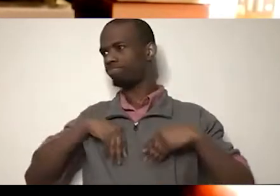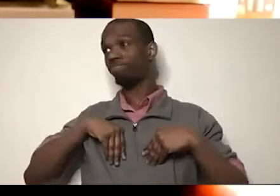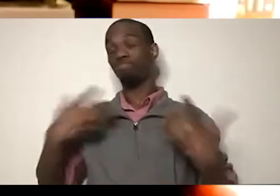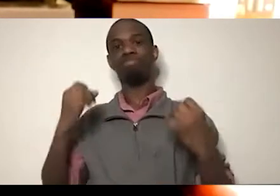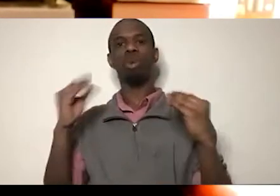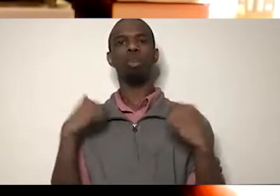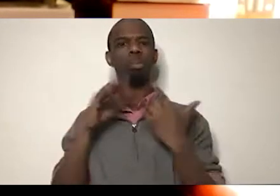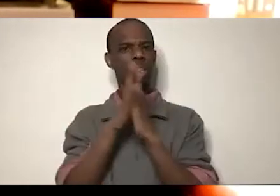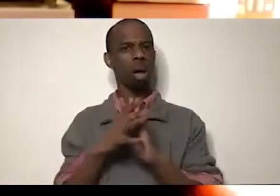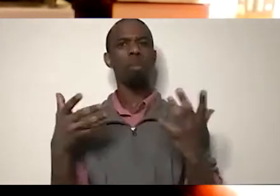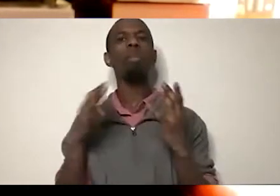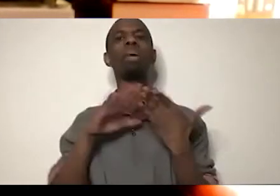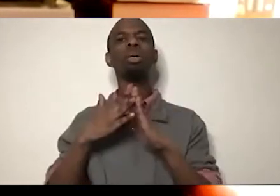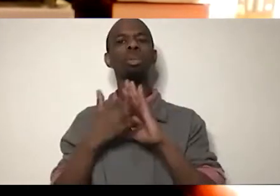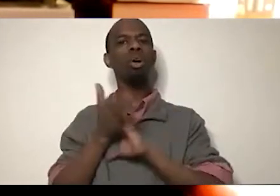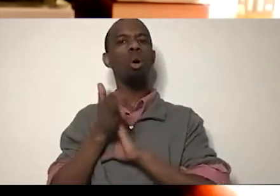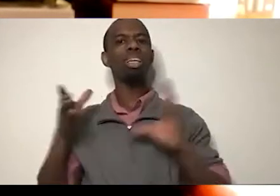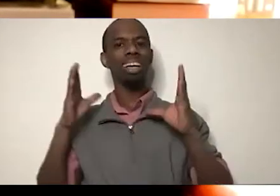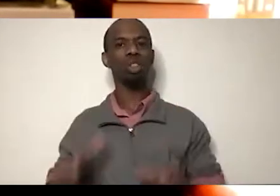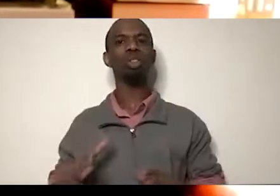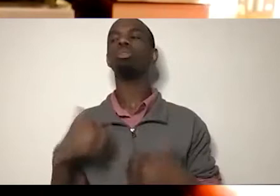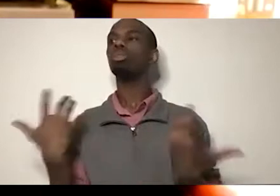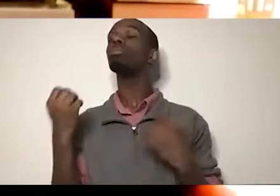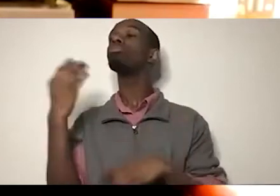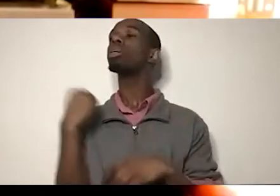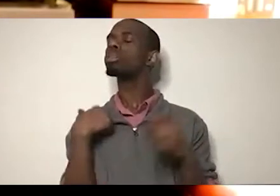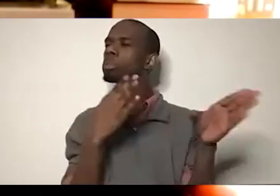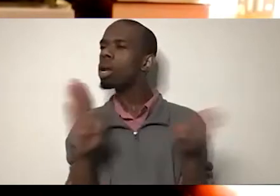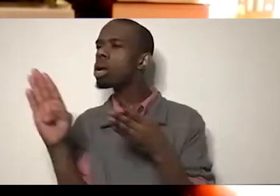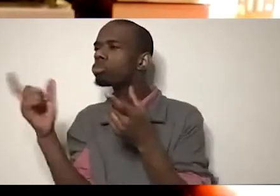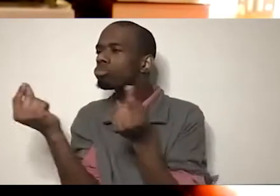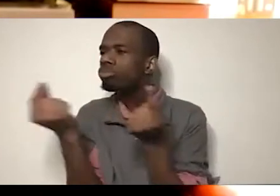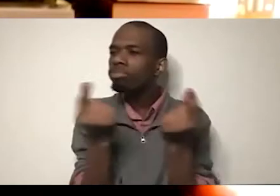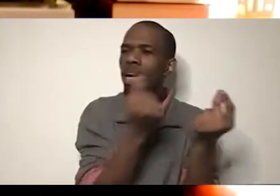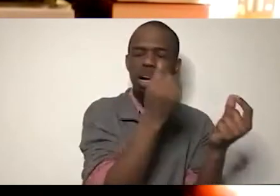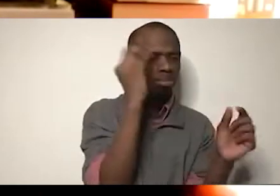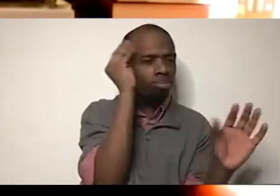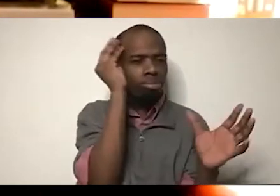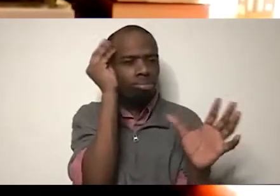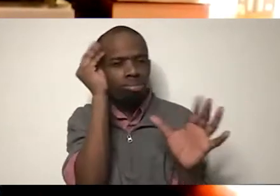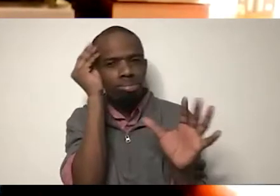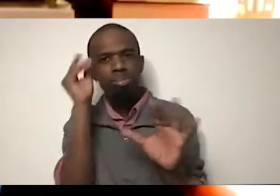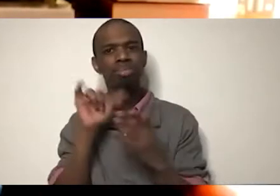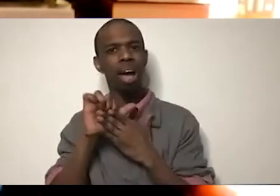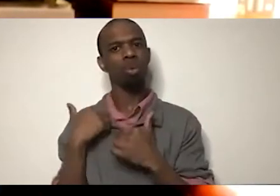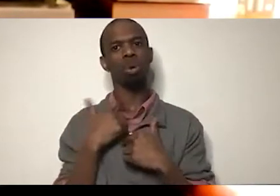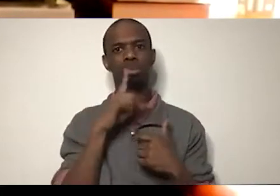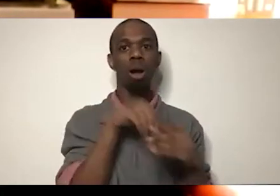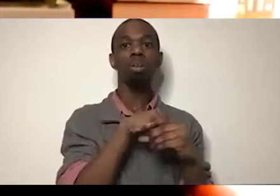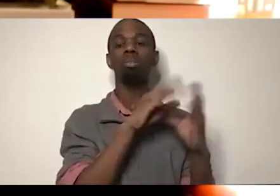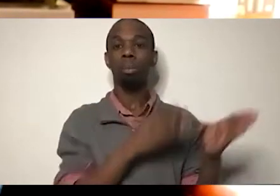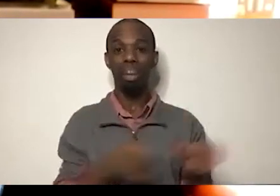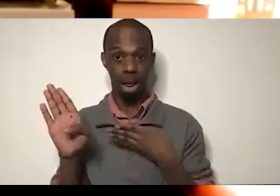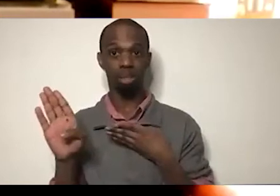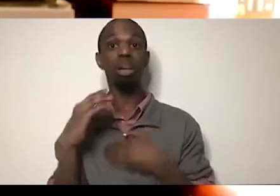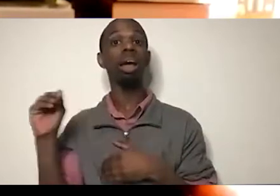policy to work with the most affected residents of color and low income by the issue. And